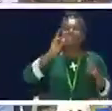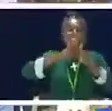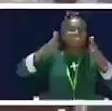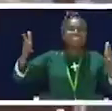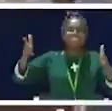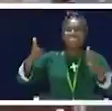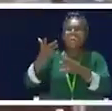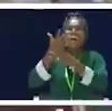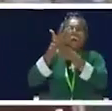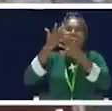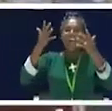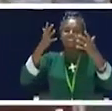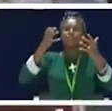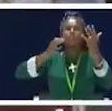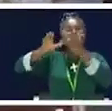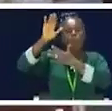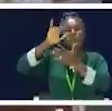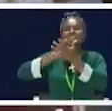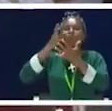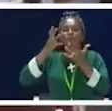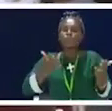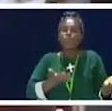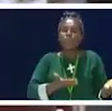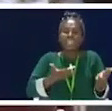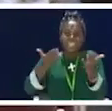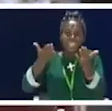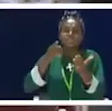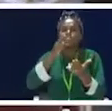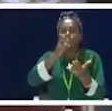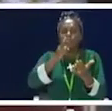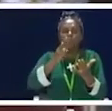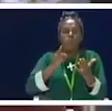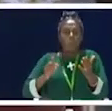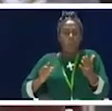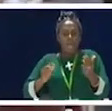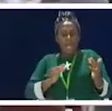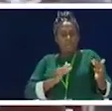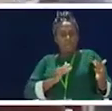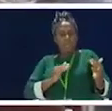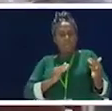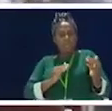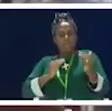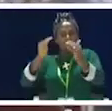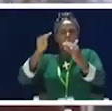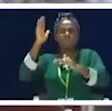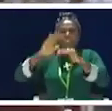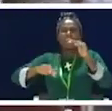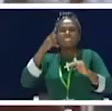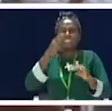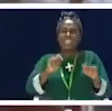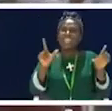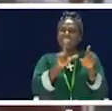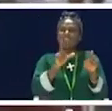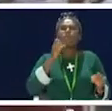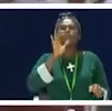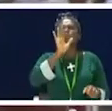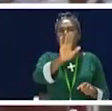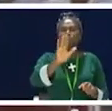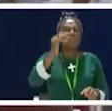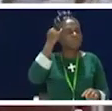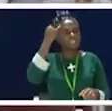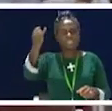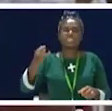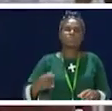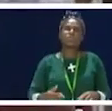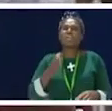tonight. That want to lift you beyond the level of your imagination. That is a height higher than